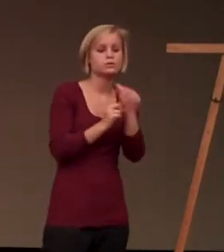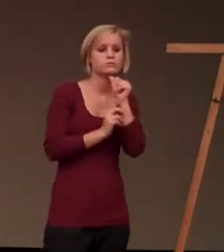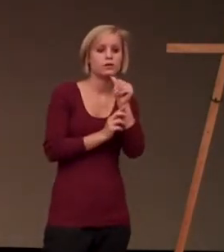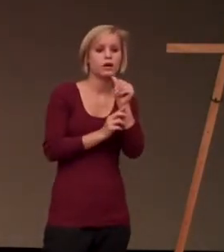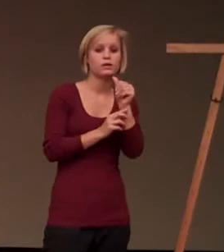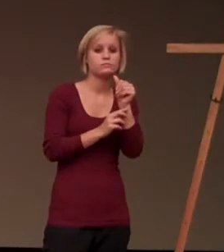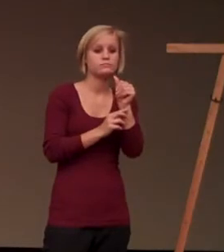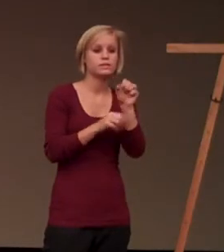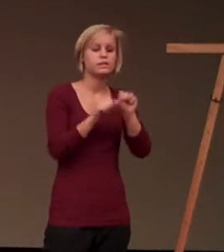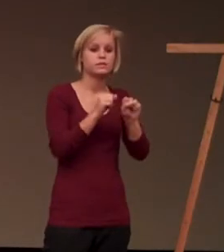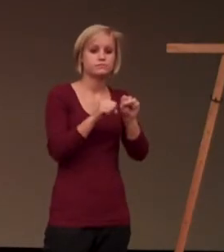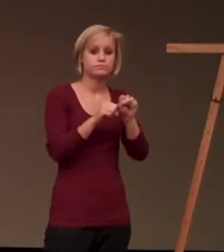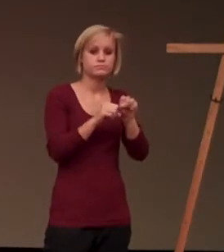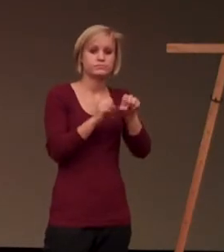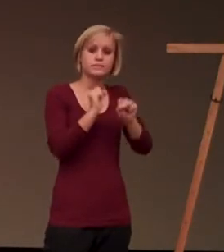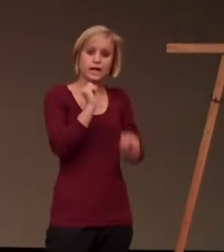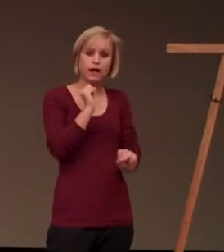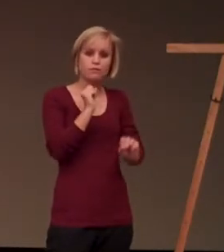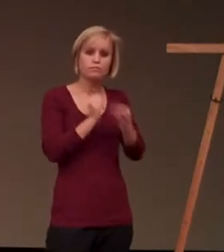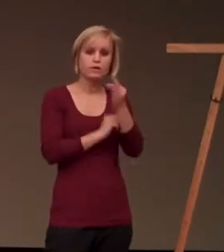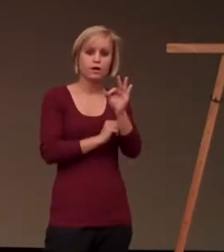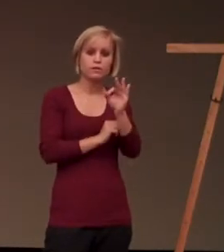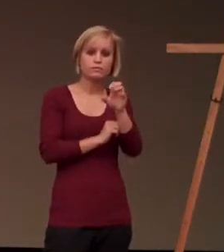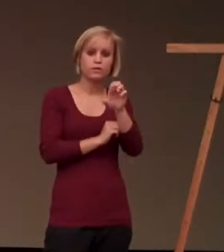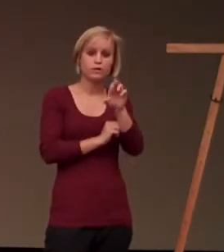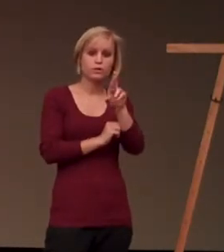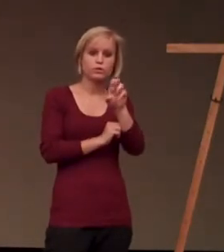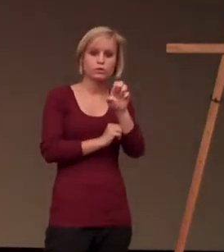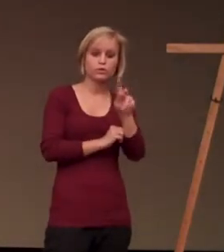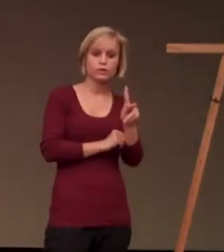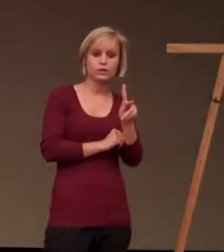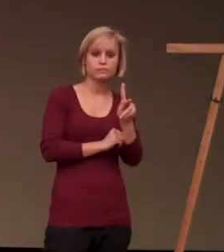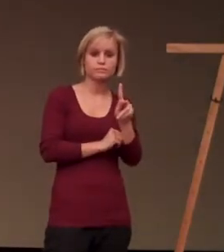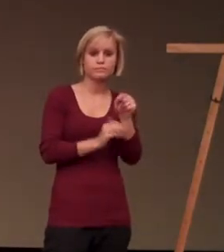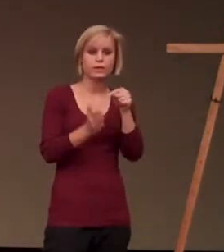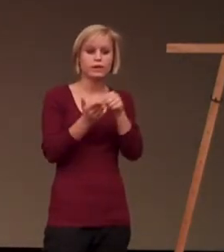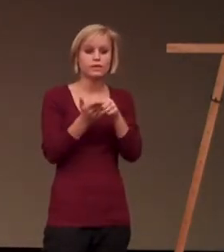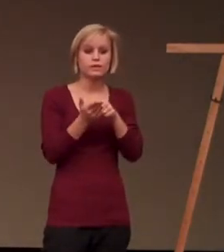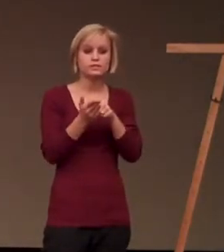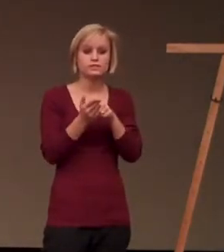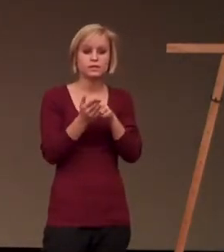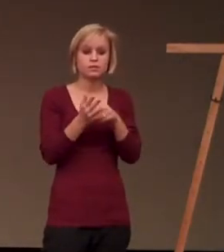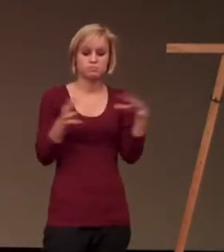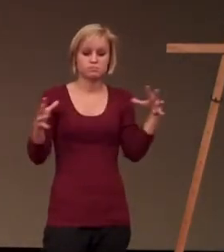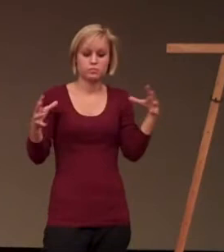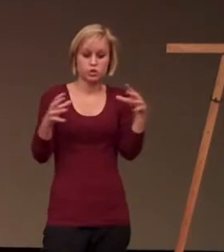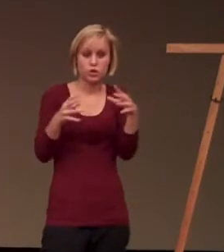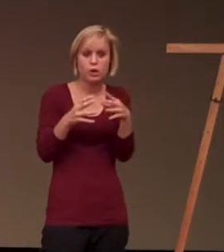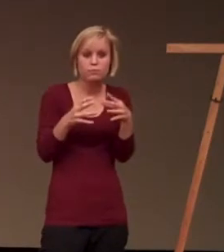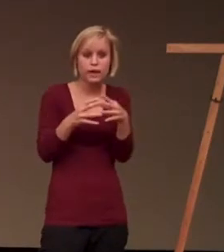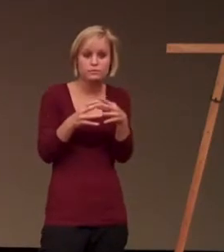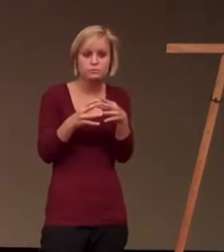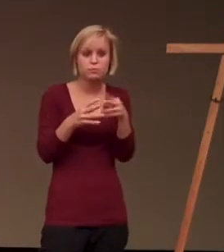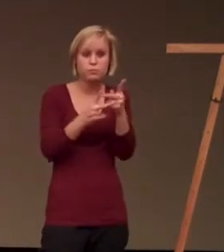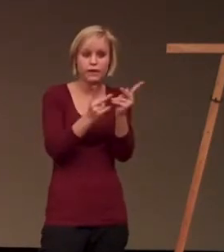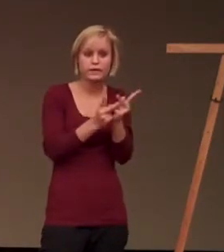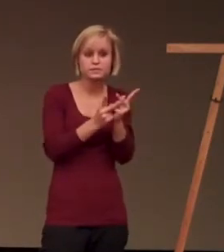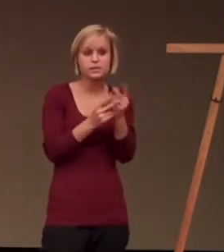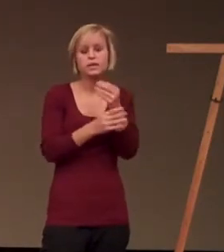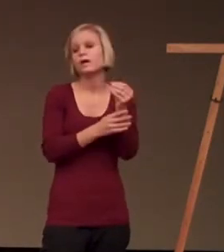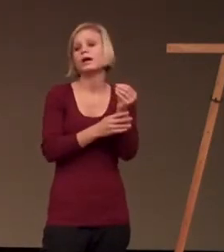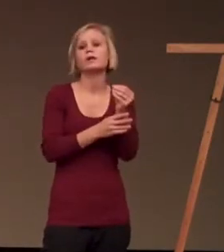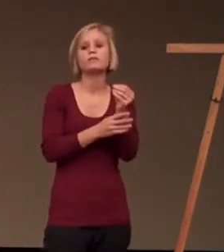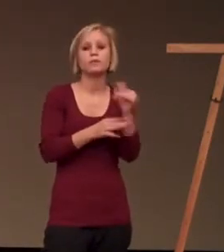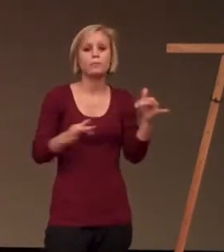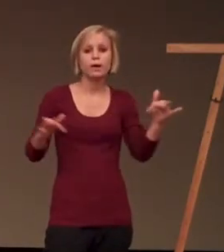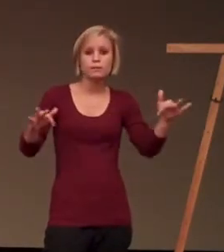That's Ritchie-town. We haven't added that yet. So this is a compact place, and the population in